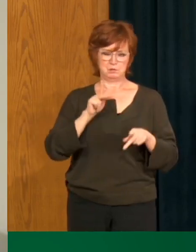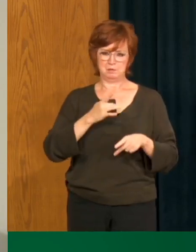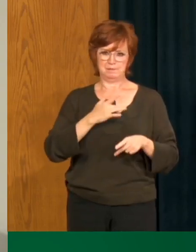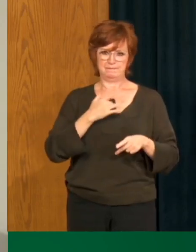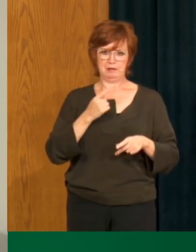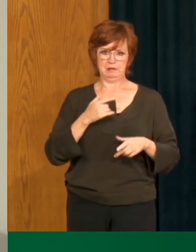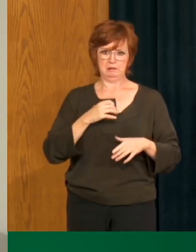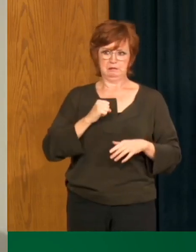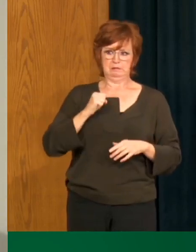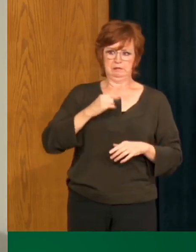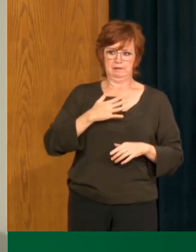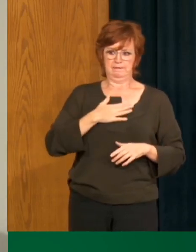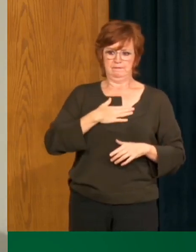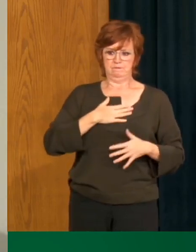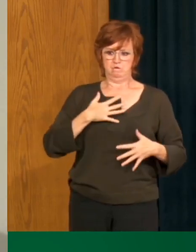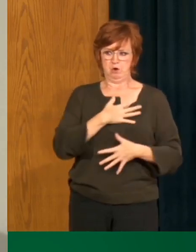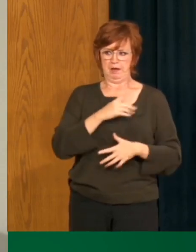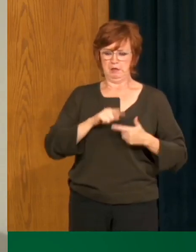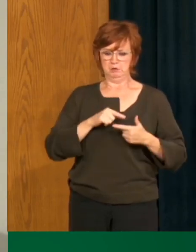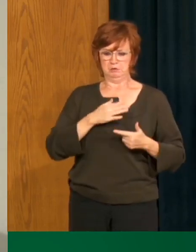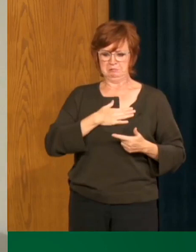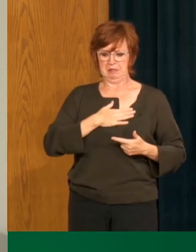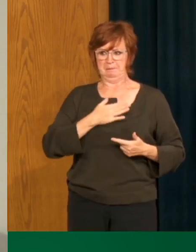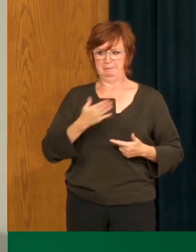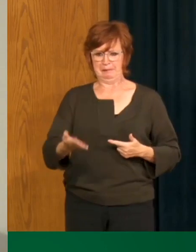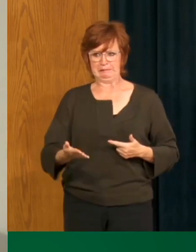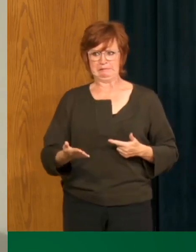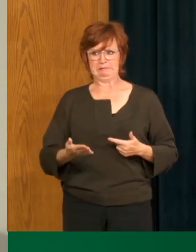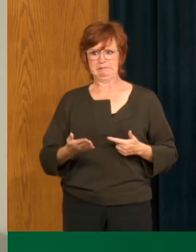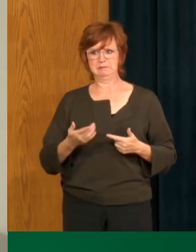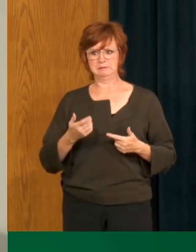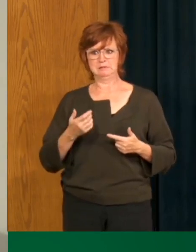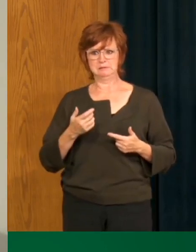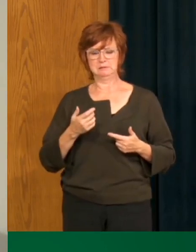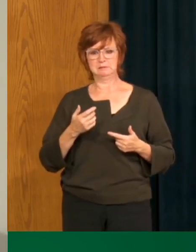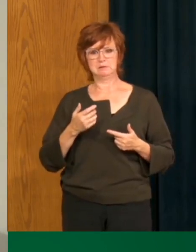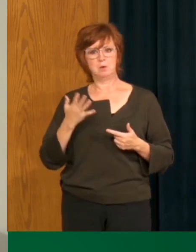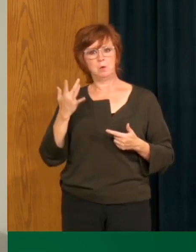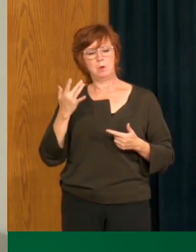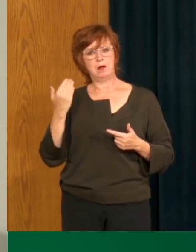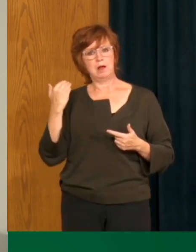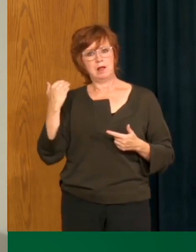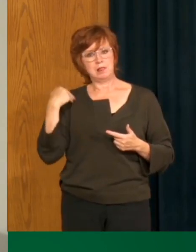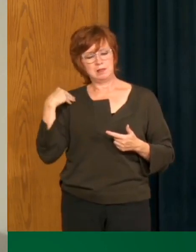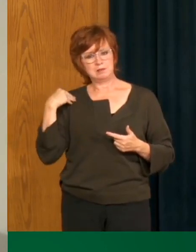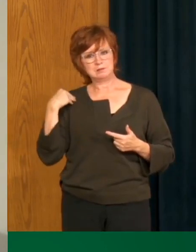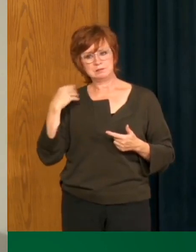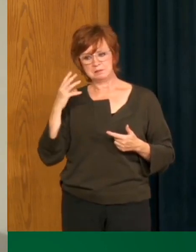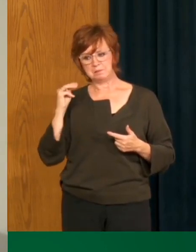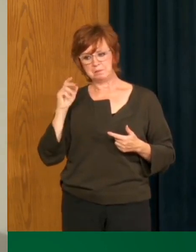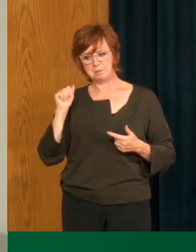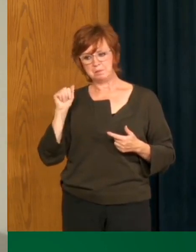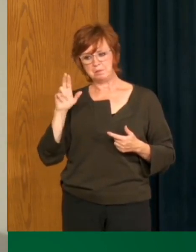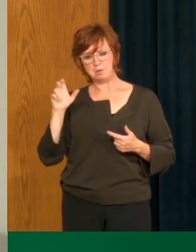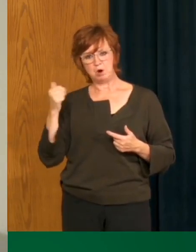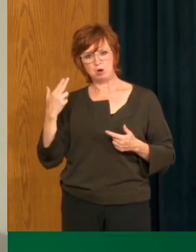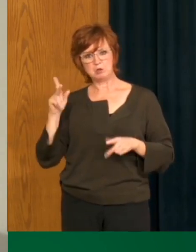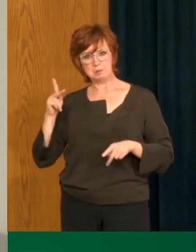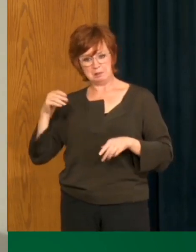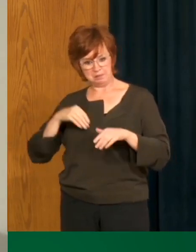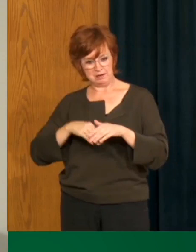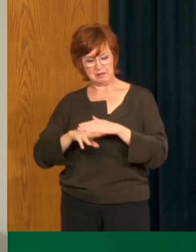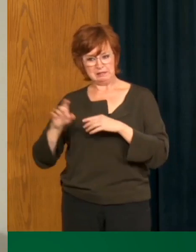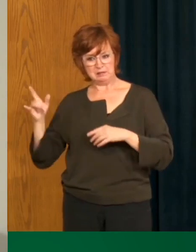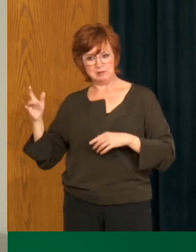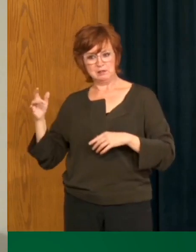say that, people who were traveling internationally in March expected that they may develop symptoms and seek testing. But certainly,